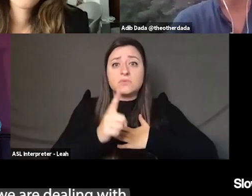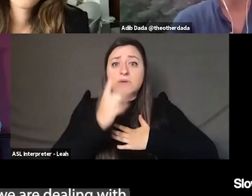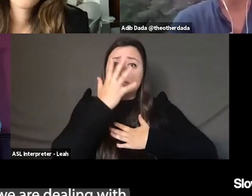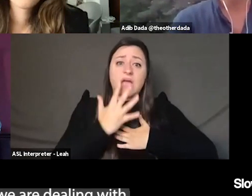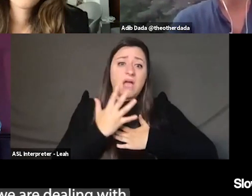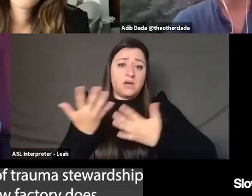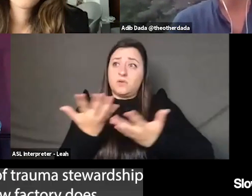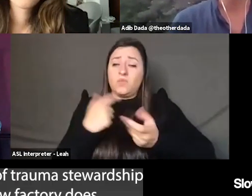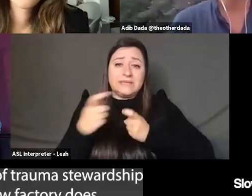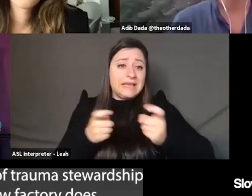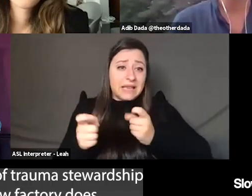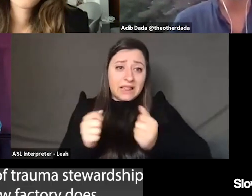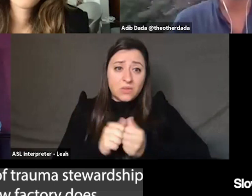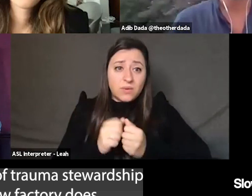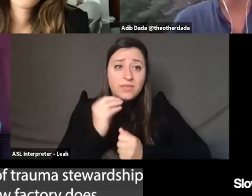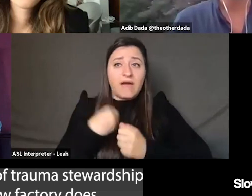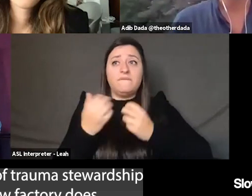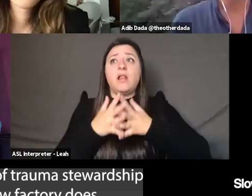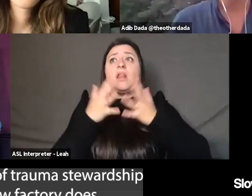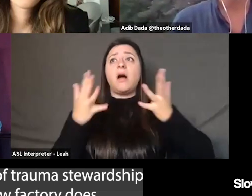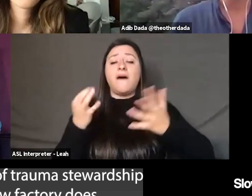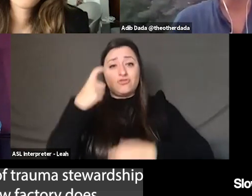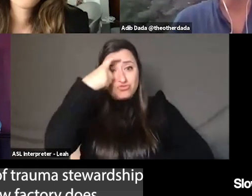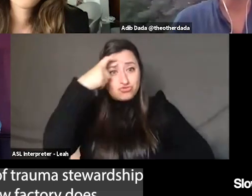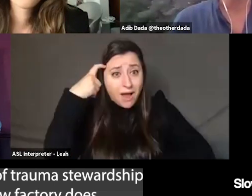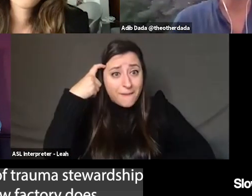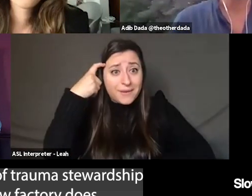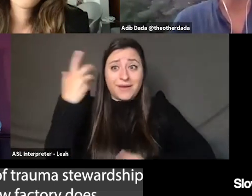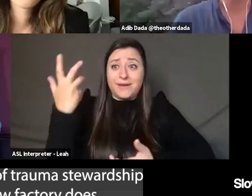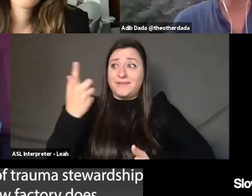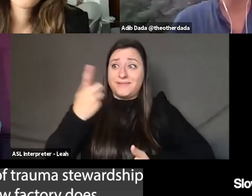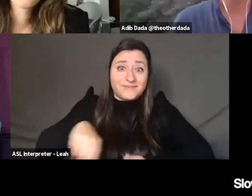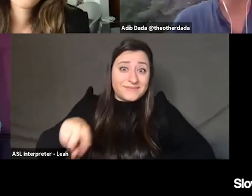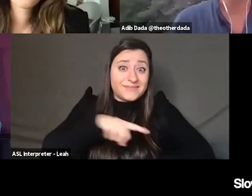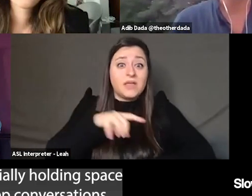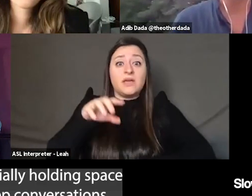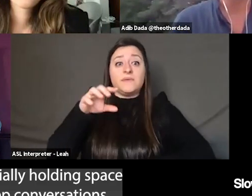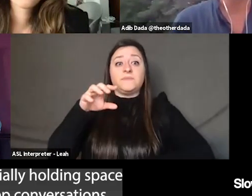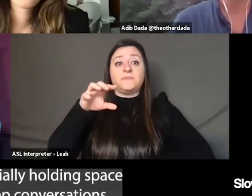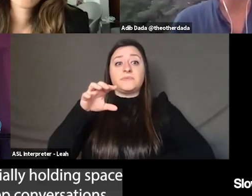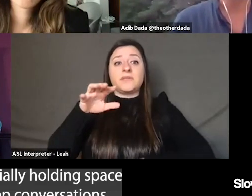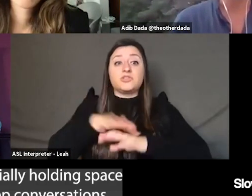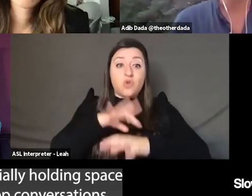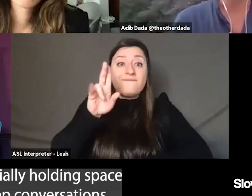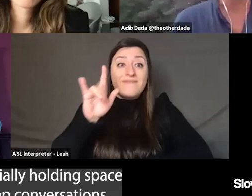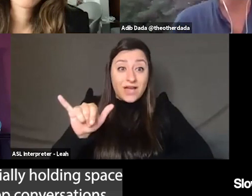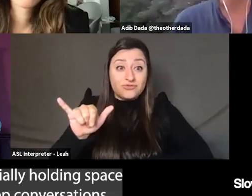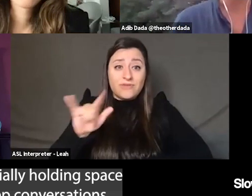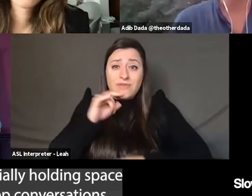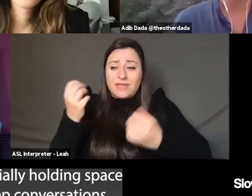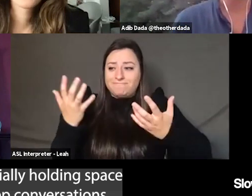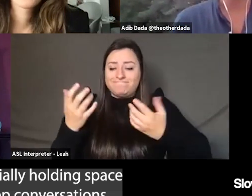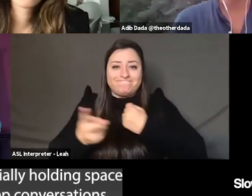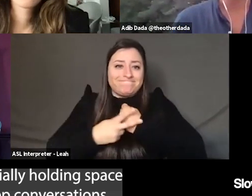we are dealing with, and there is a lot of trauma stewardship that the Slow Factory does, which is essentially holding space